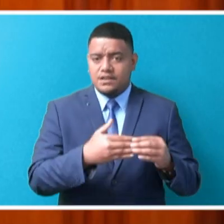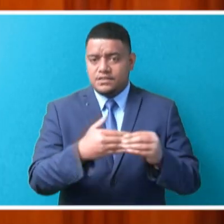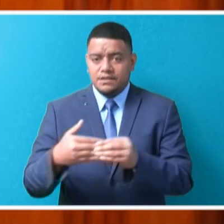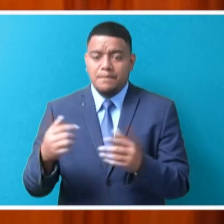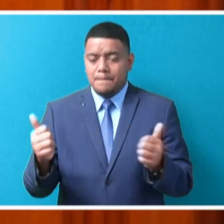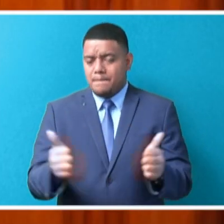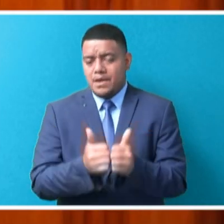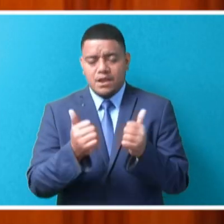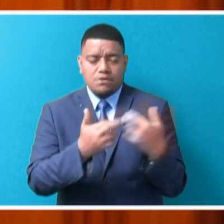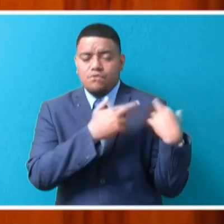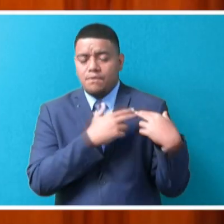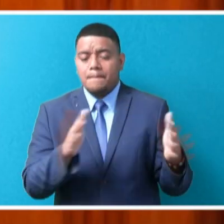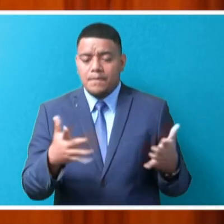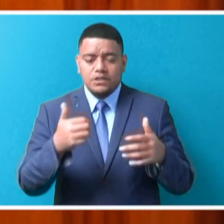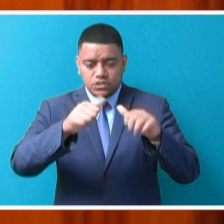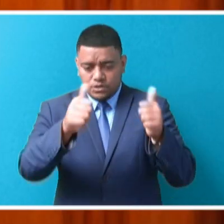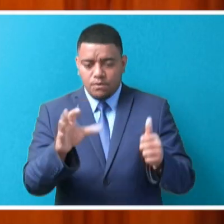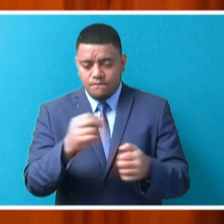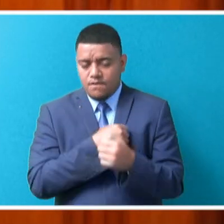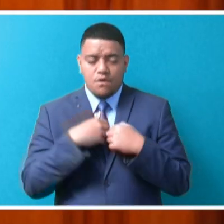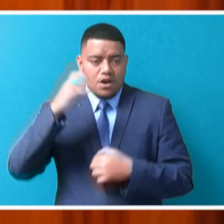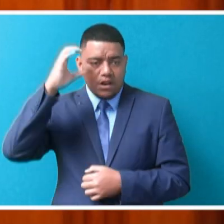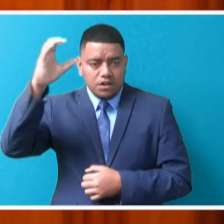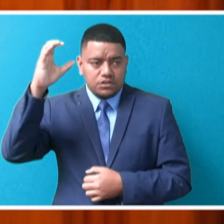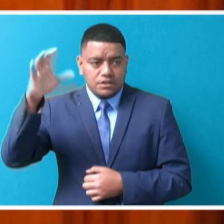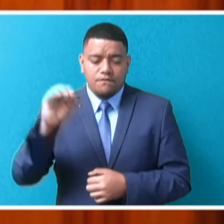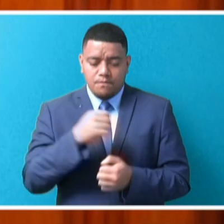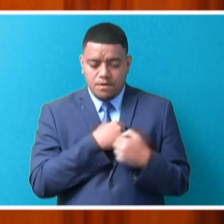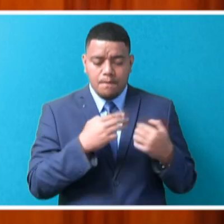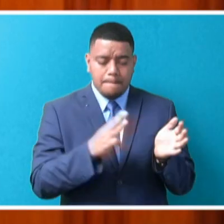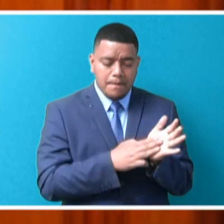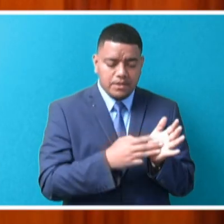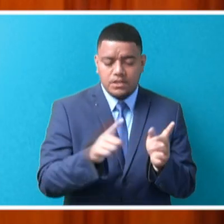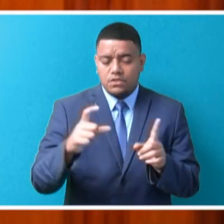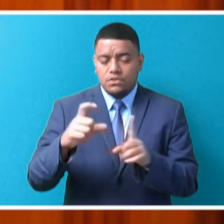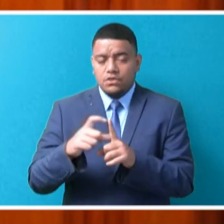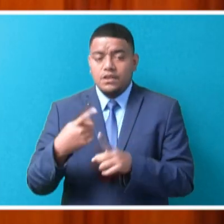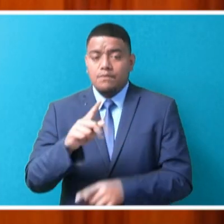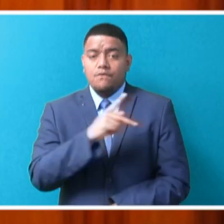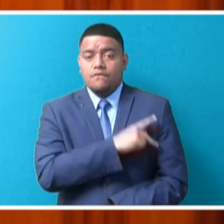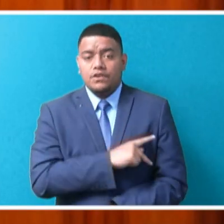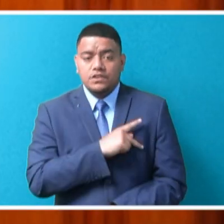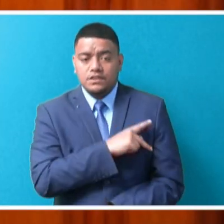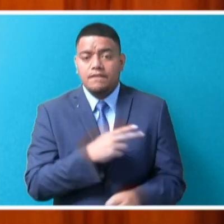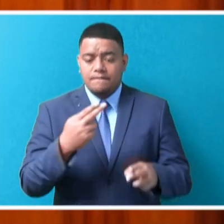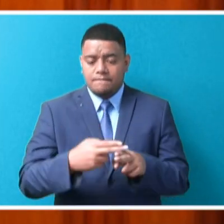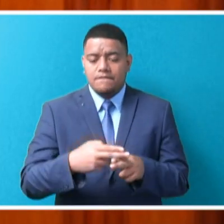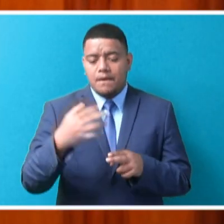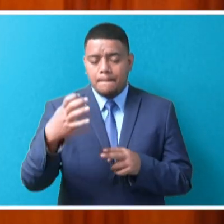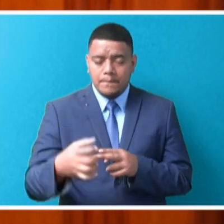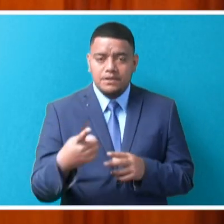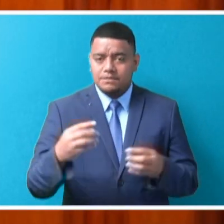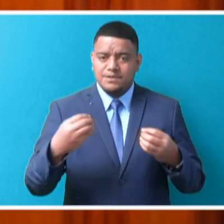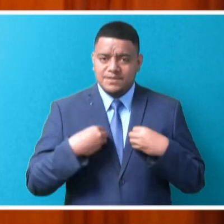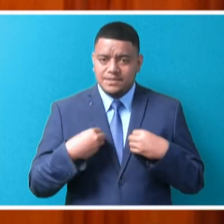they play in shaping the future of our country. From our mothers and daughters to our professionals, farmers, entrepreneurs, and